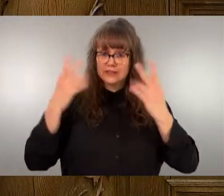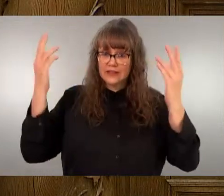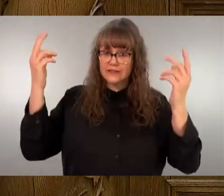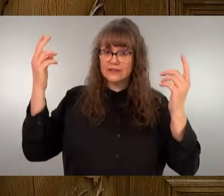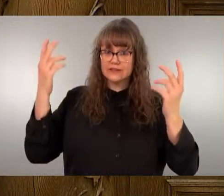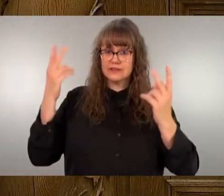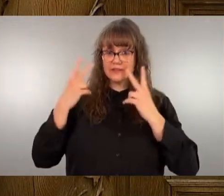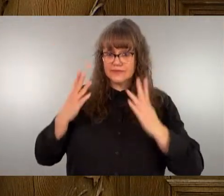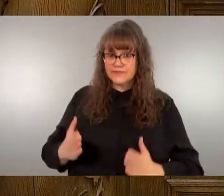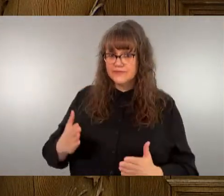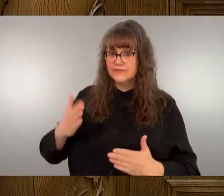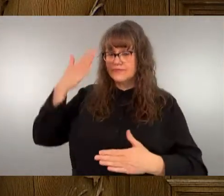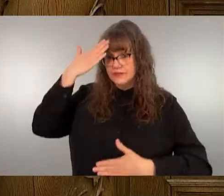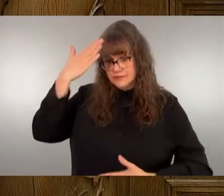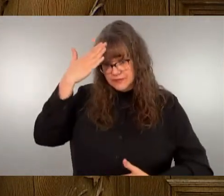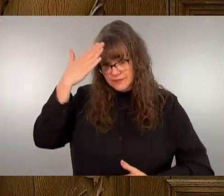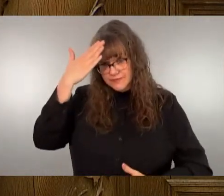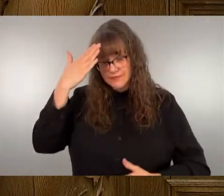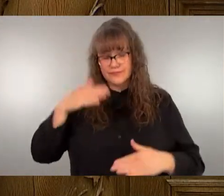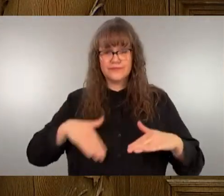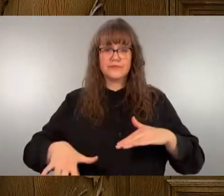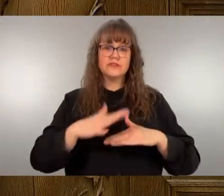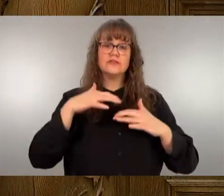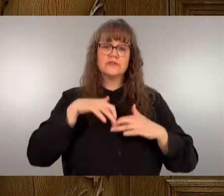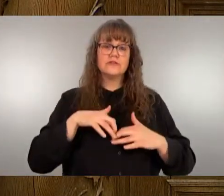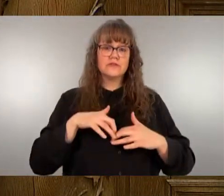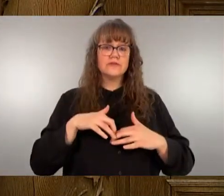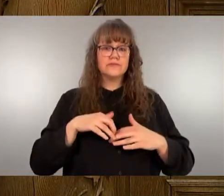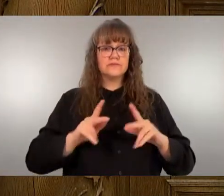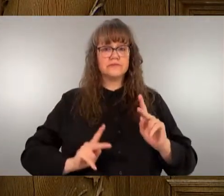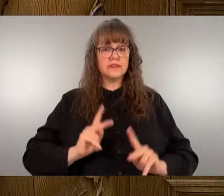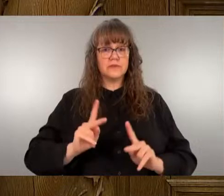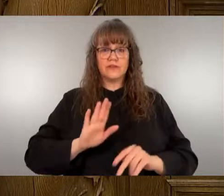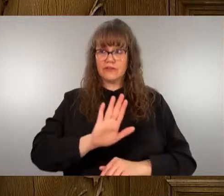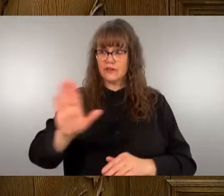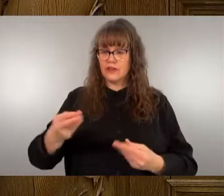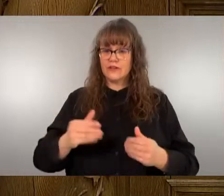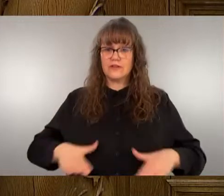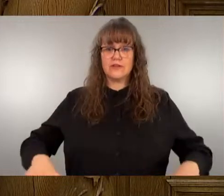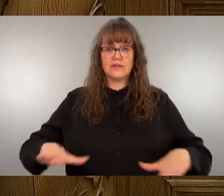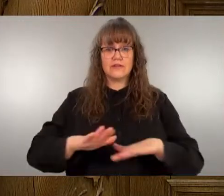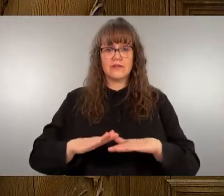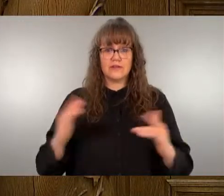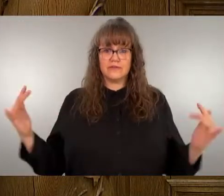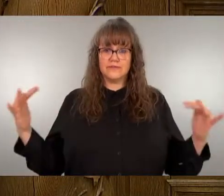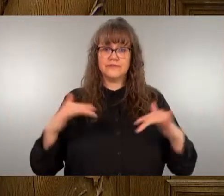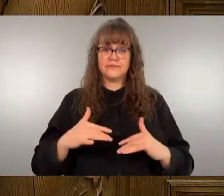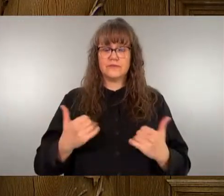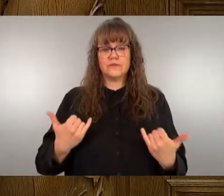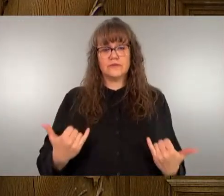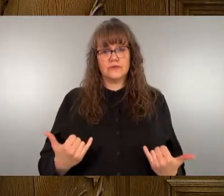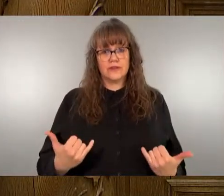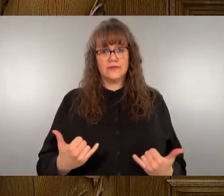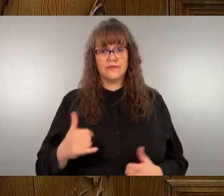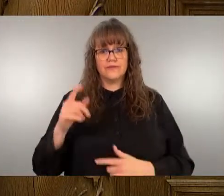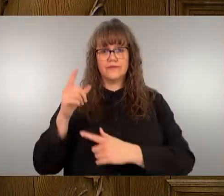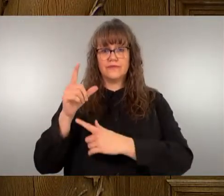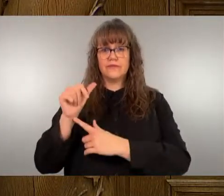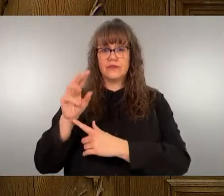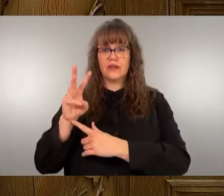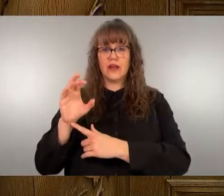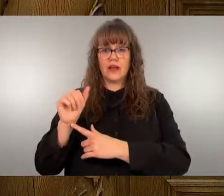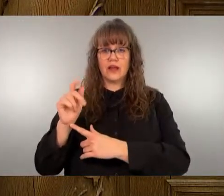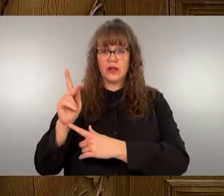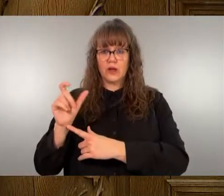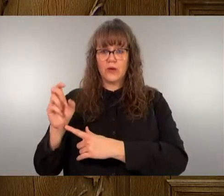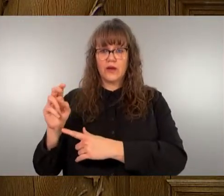nations upon whose territories we are gathered here today. Thank you to the Lekwungen traditional dancers, Elder Frank George